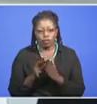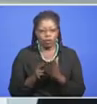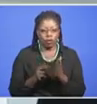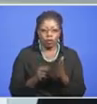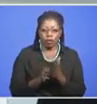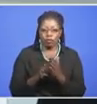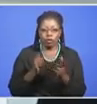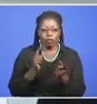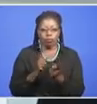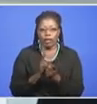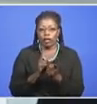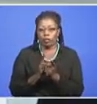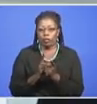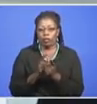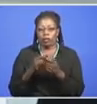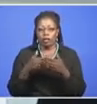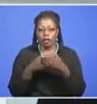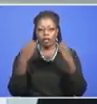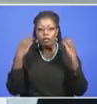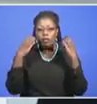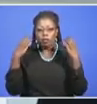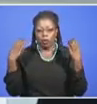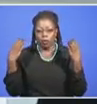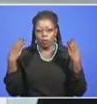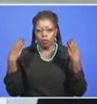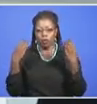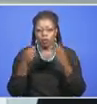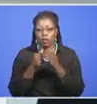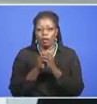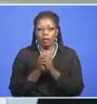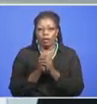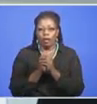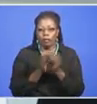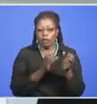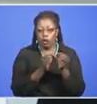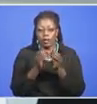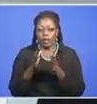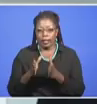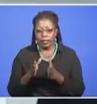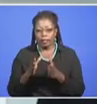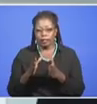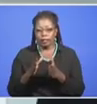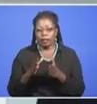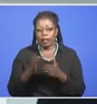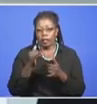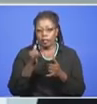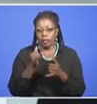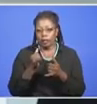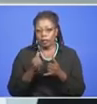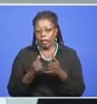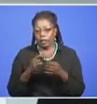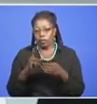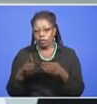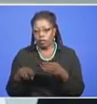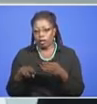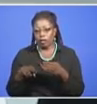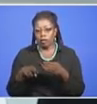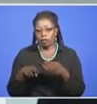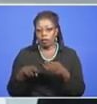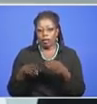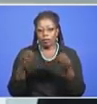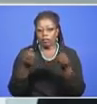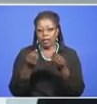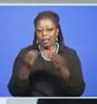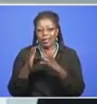met with the head coach and the relay coordinator, and in the end, it was determined that there is no real case